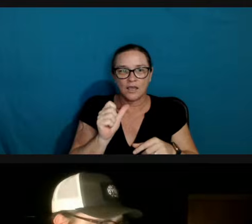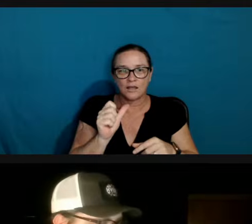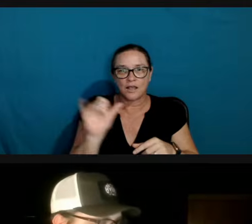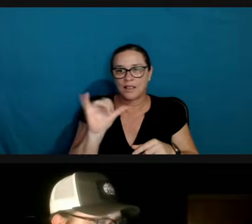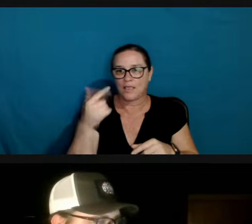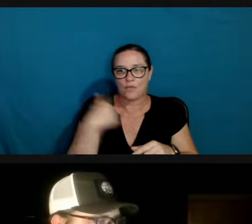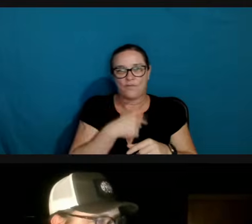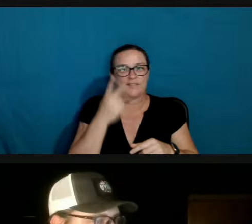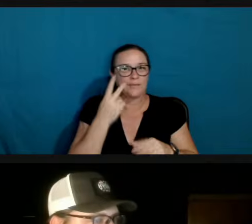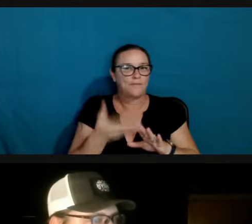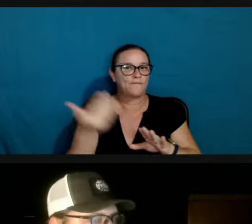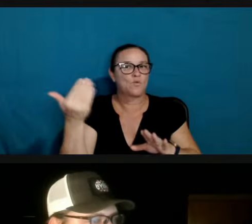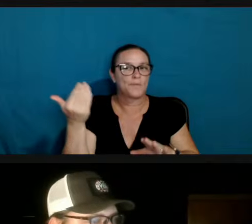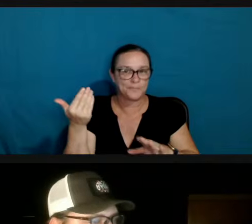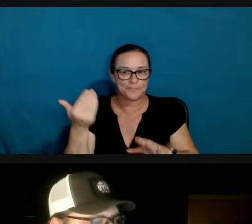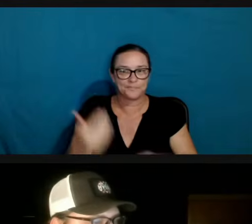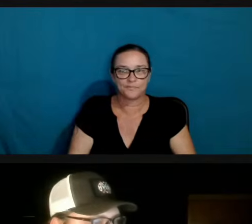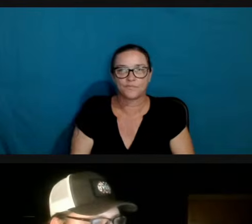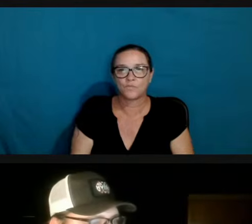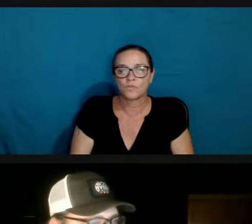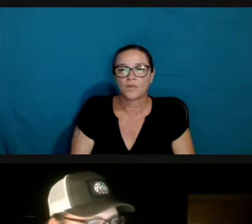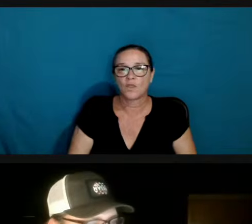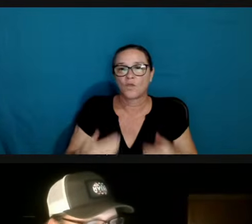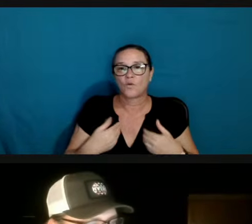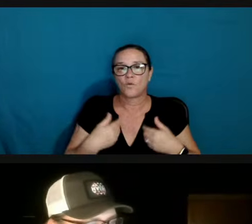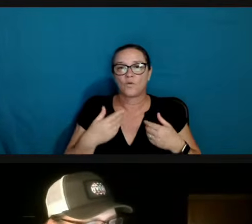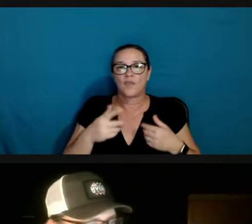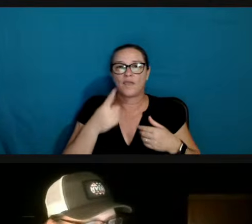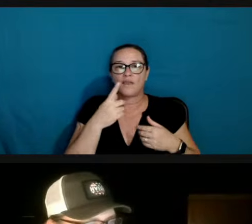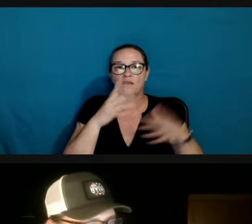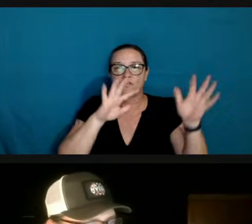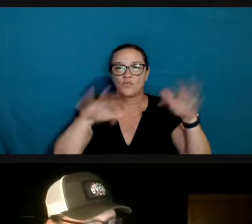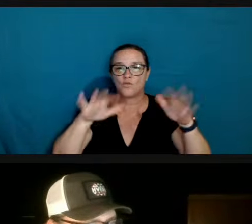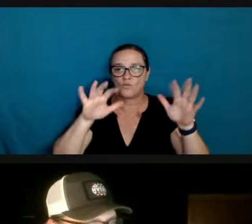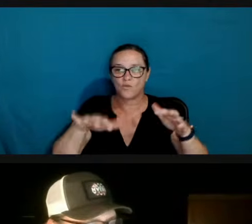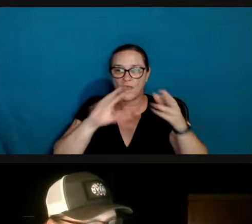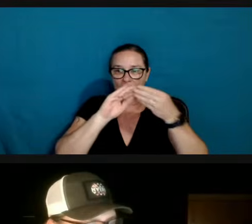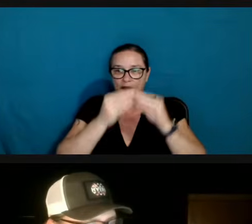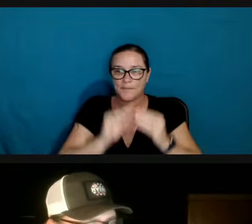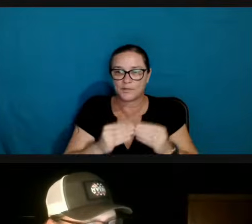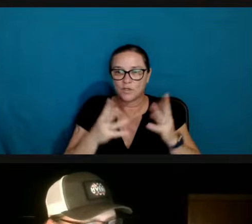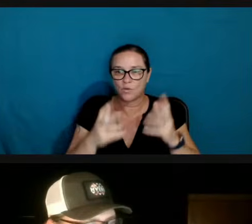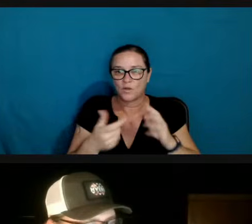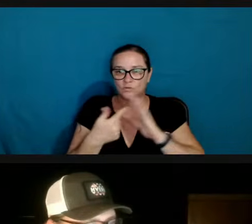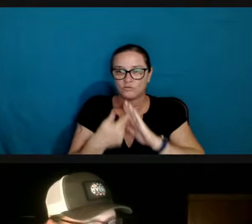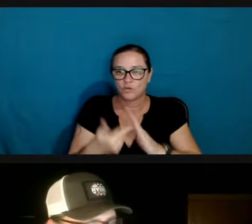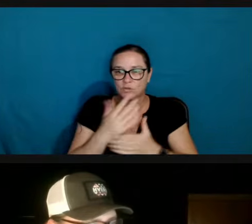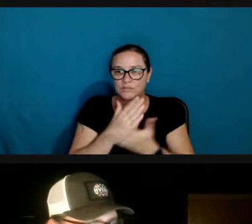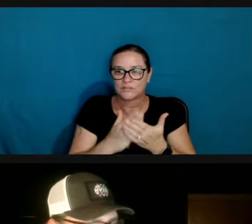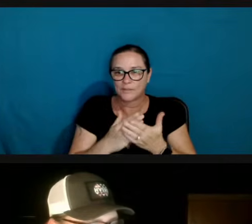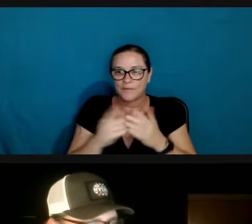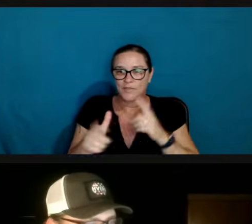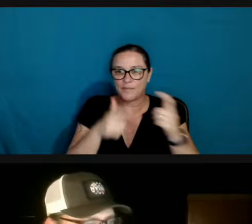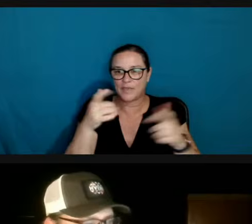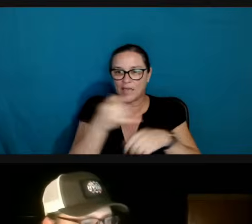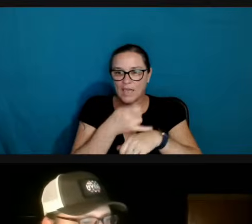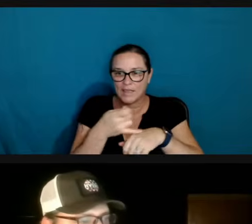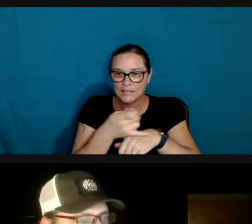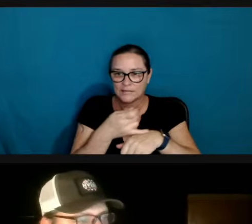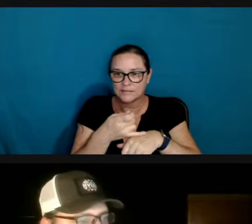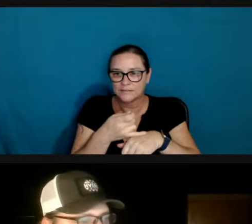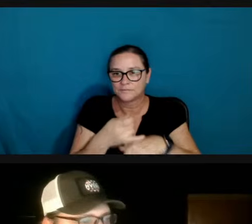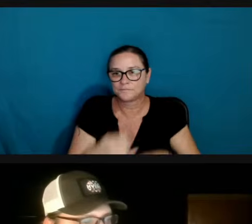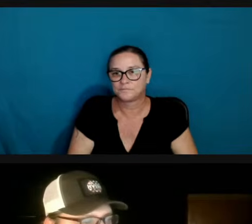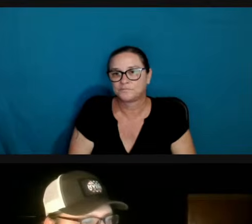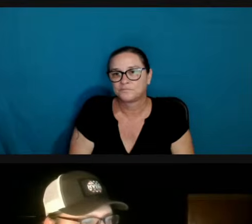before. But we did have some rainfall numbers. Want to just try and highlight some of these here on Big Island if we can. And